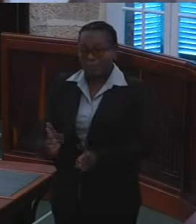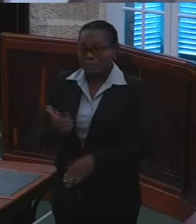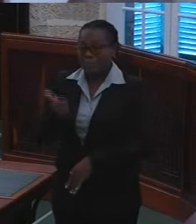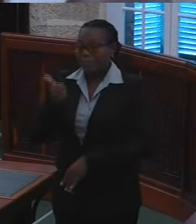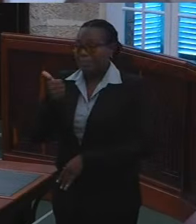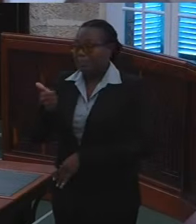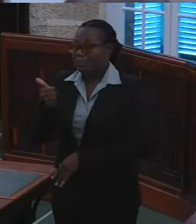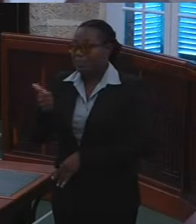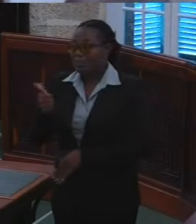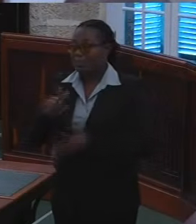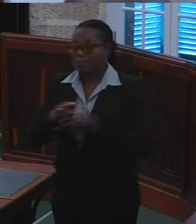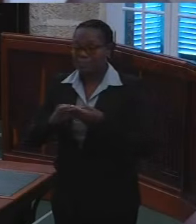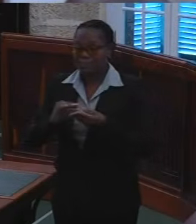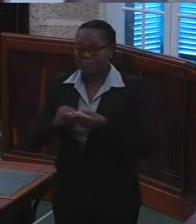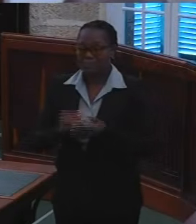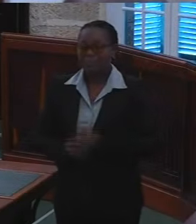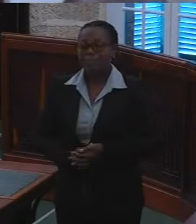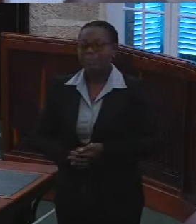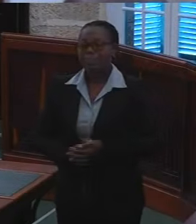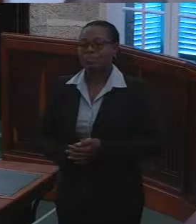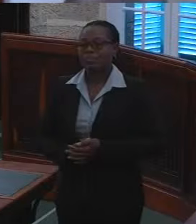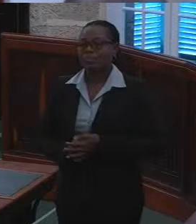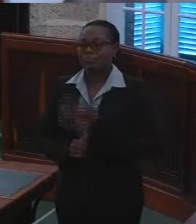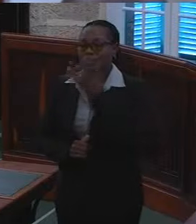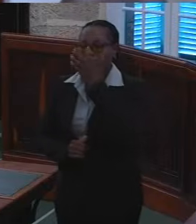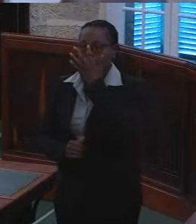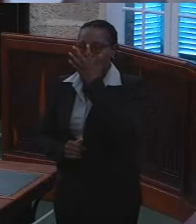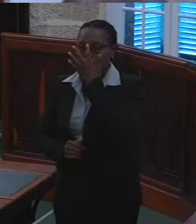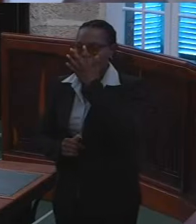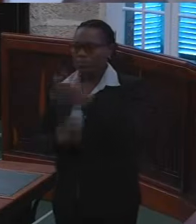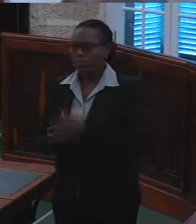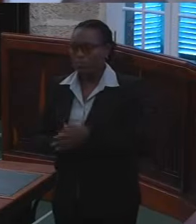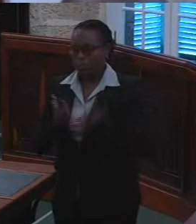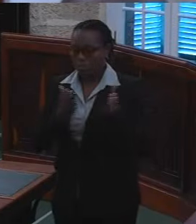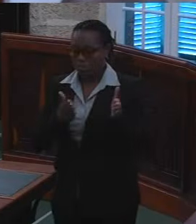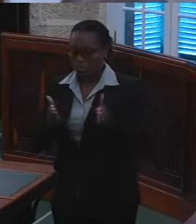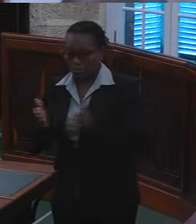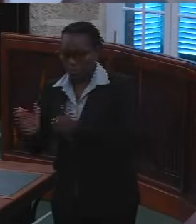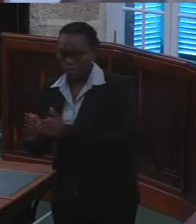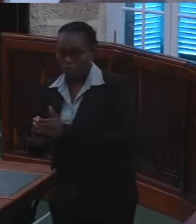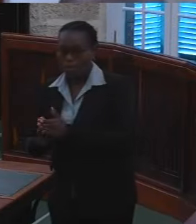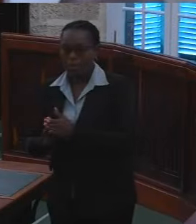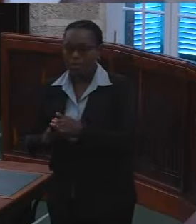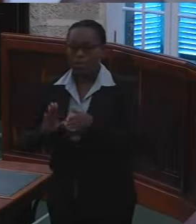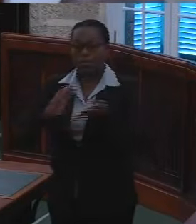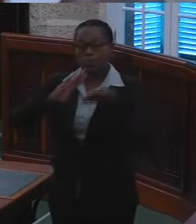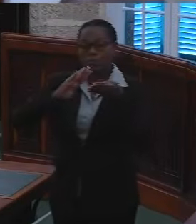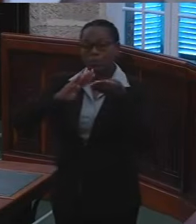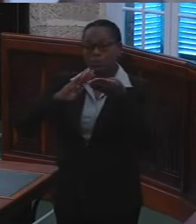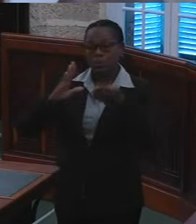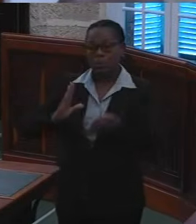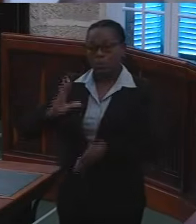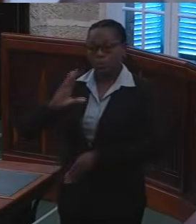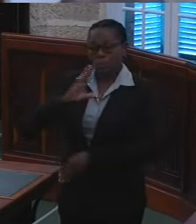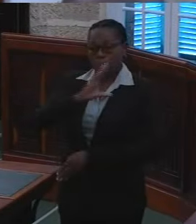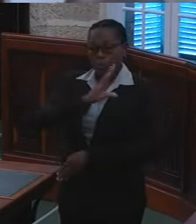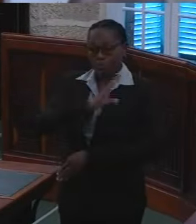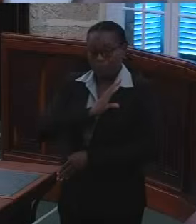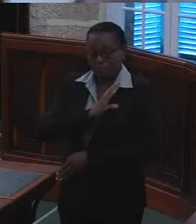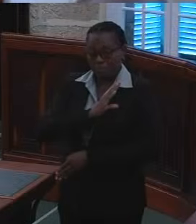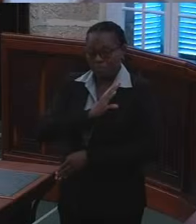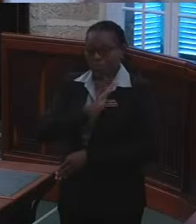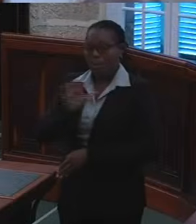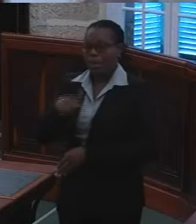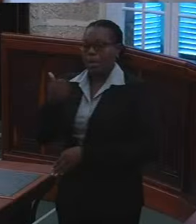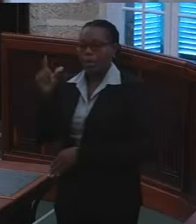with formulating an interministerial committee to coordinate efforts across the various government bodies to